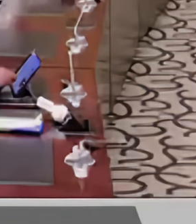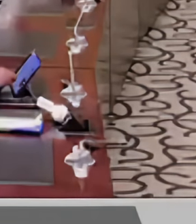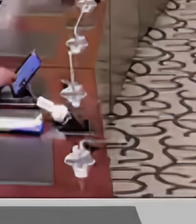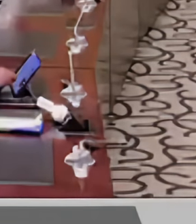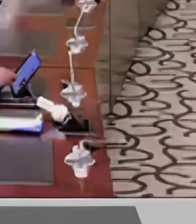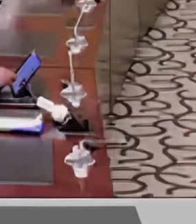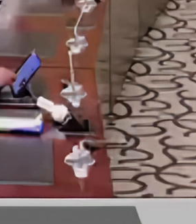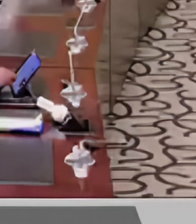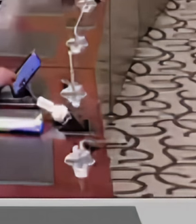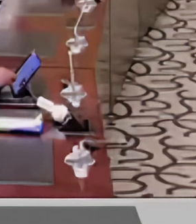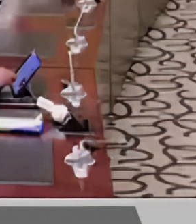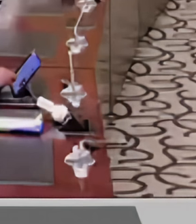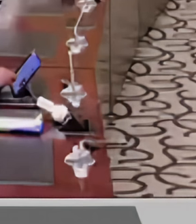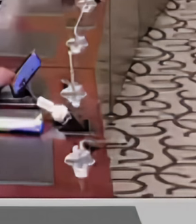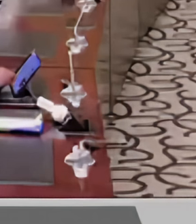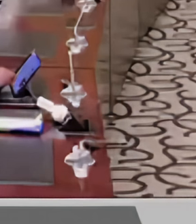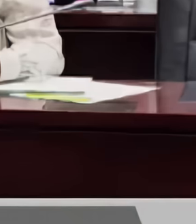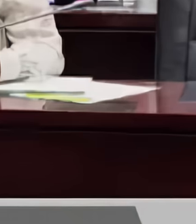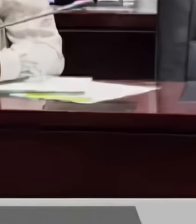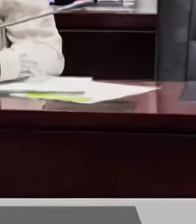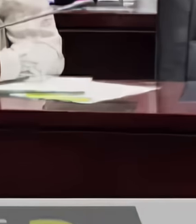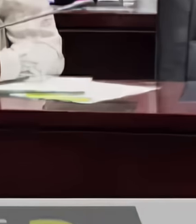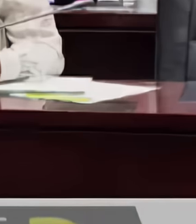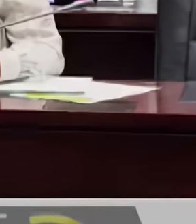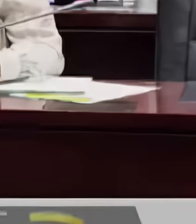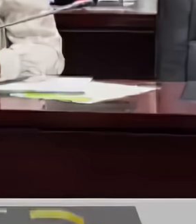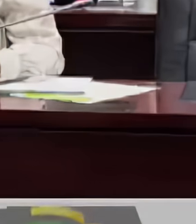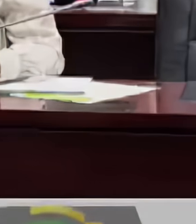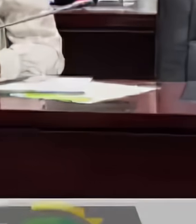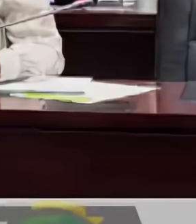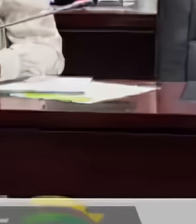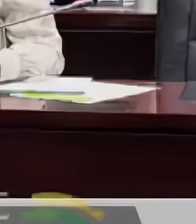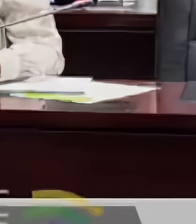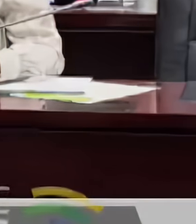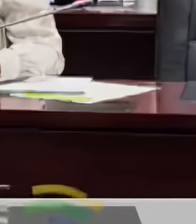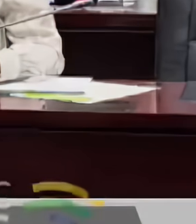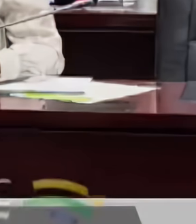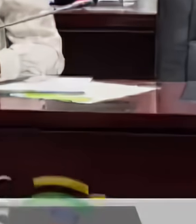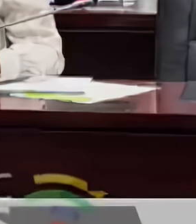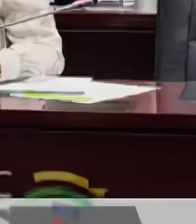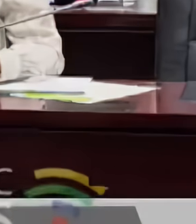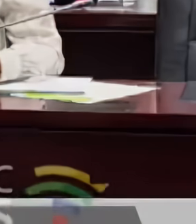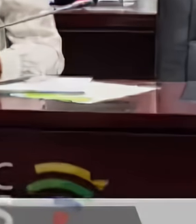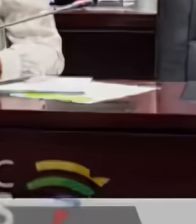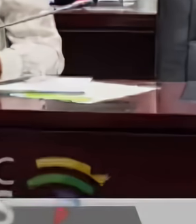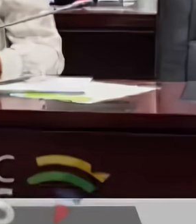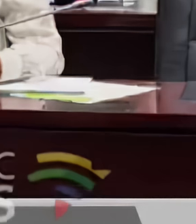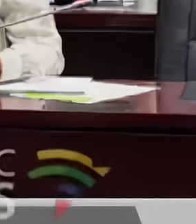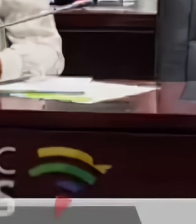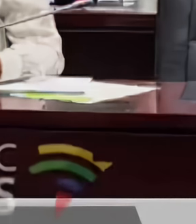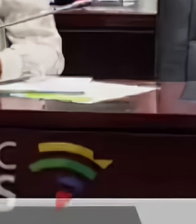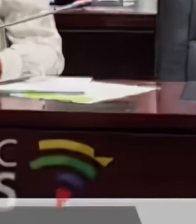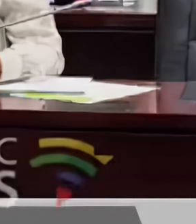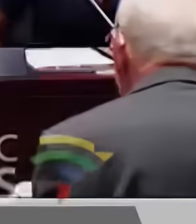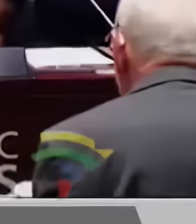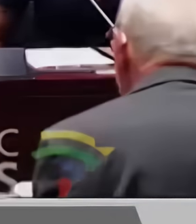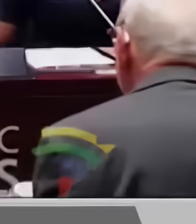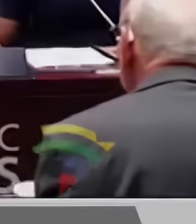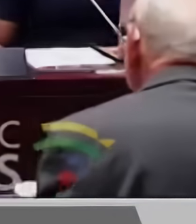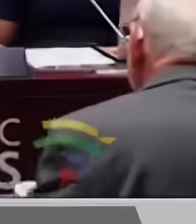an epitaph on a grave that she protected criminals at a point, critical point, when the country was